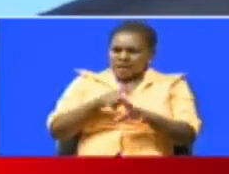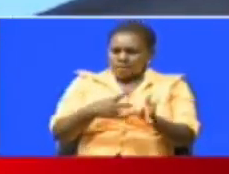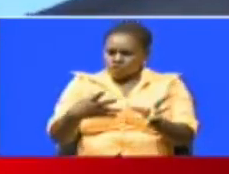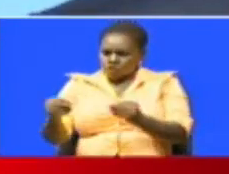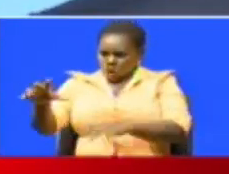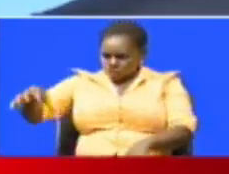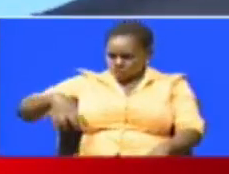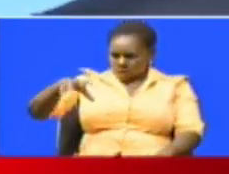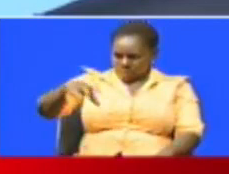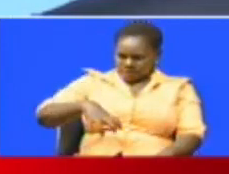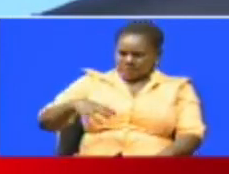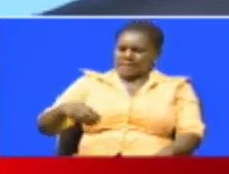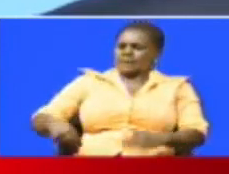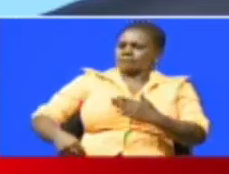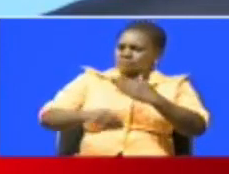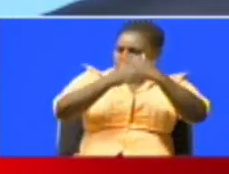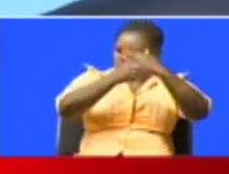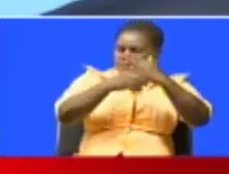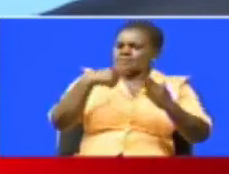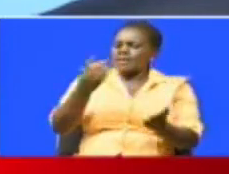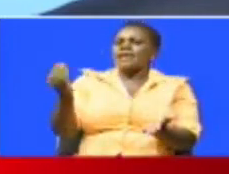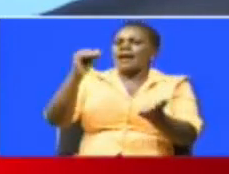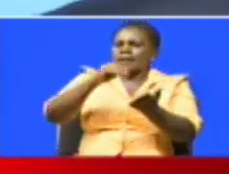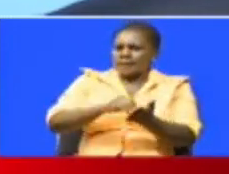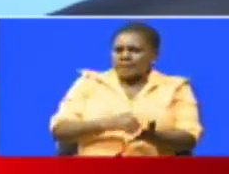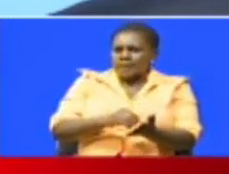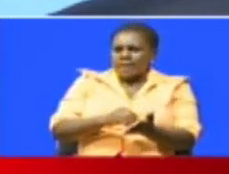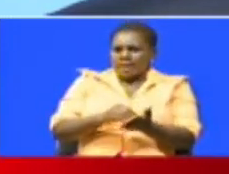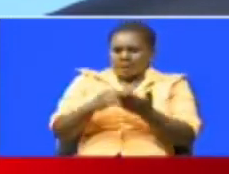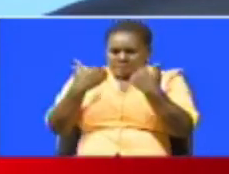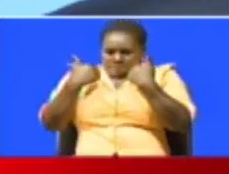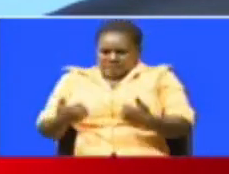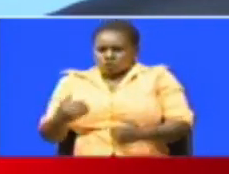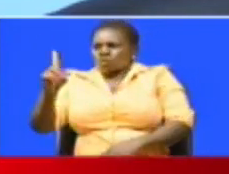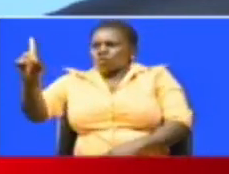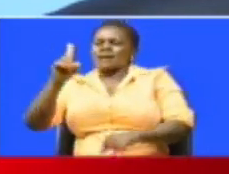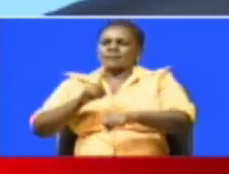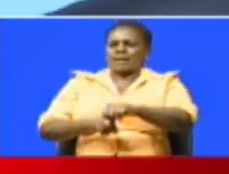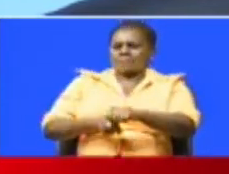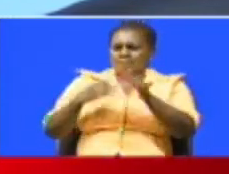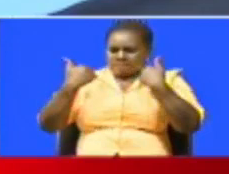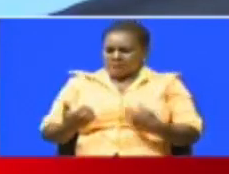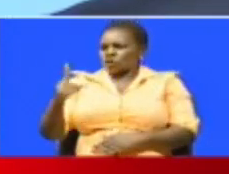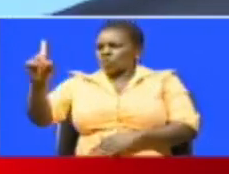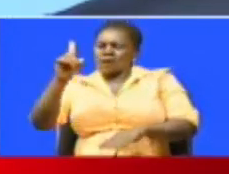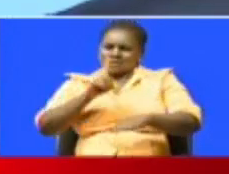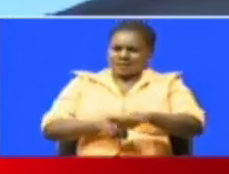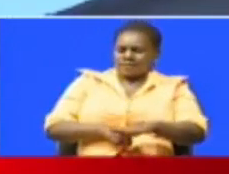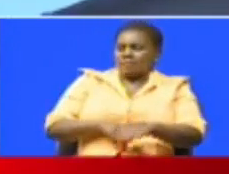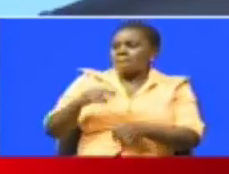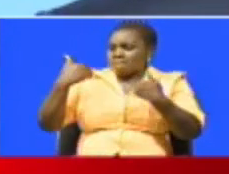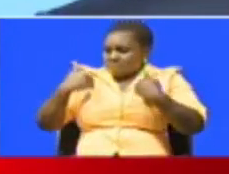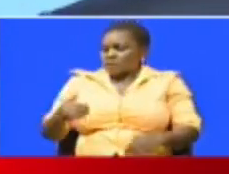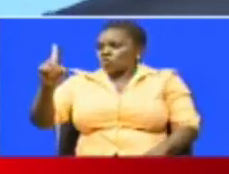those supermarkets, let me again reiterate, it is a person at a time. A person at a